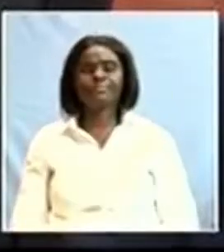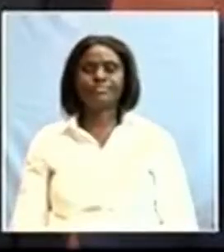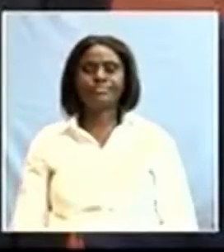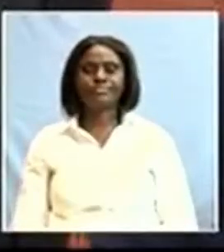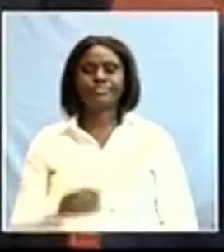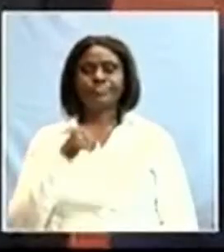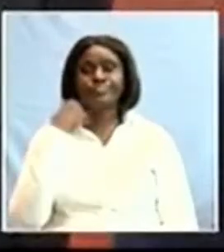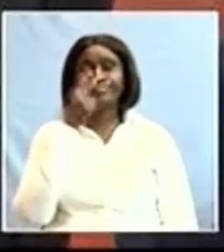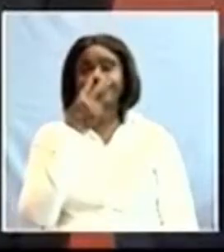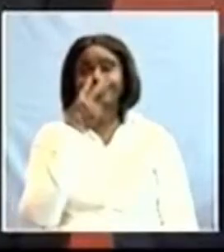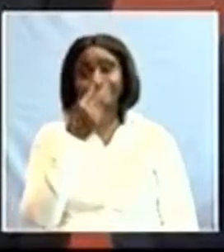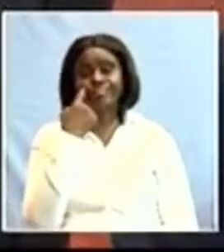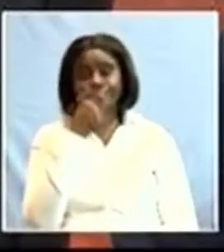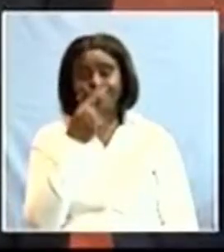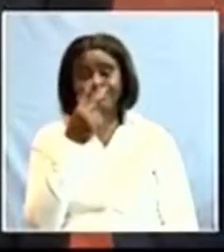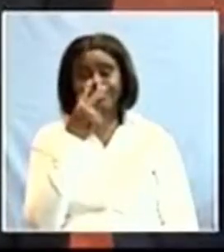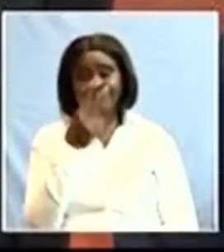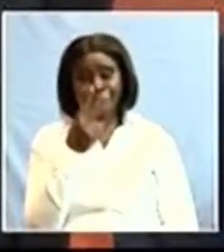noticed? The